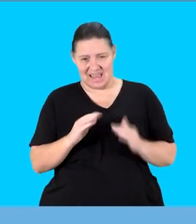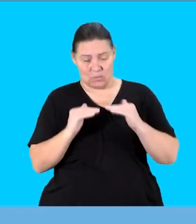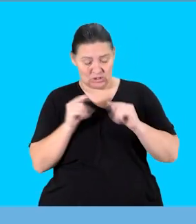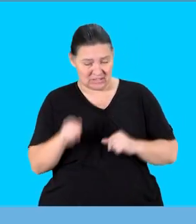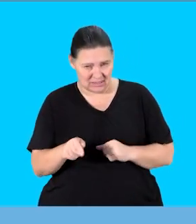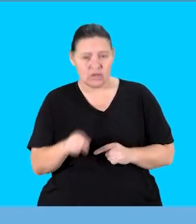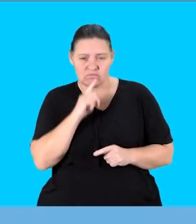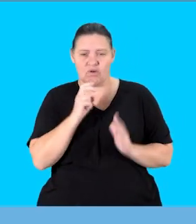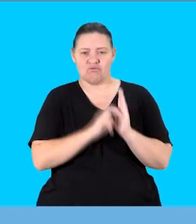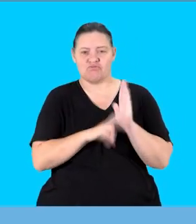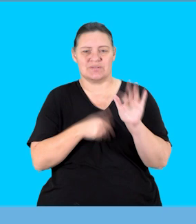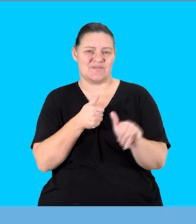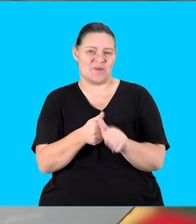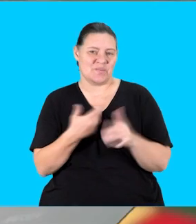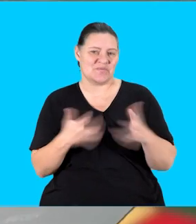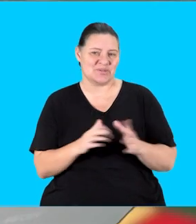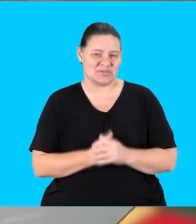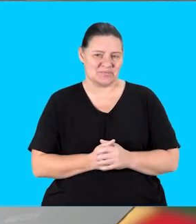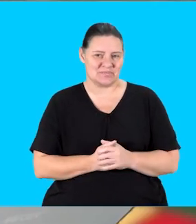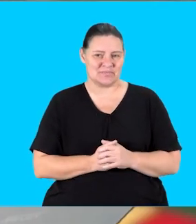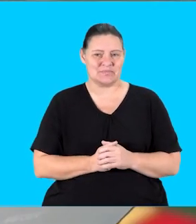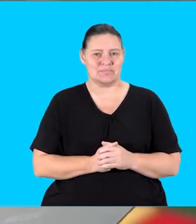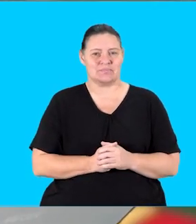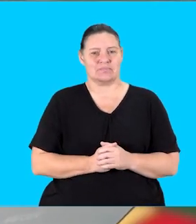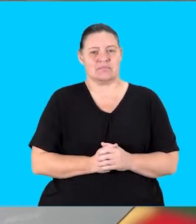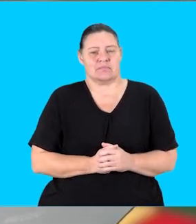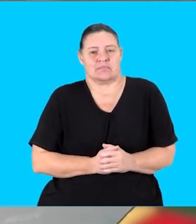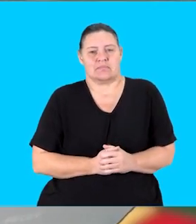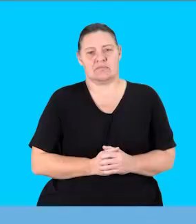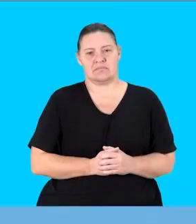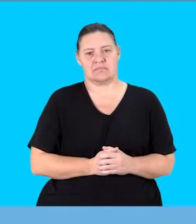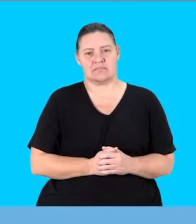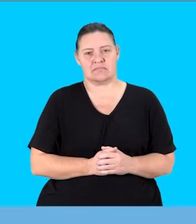the rules that we would have learned when we are going through this lesson.